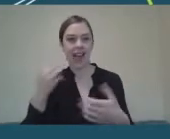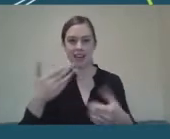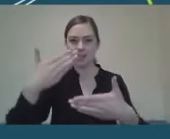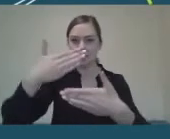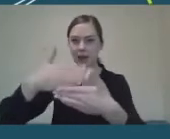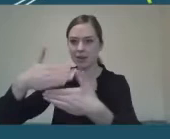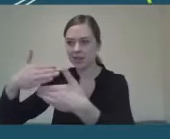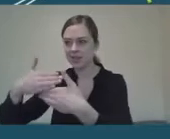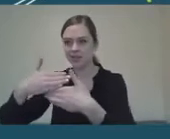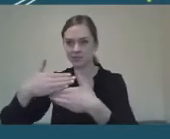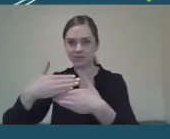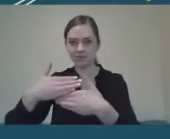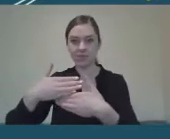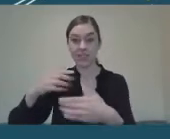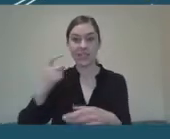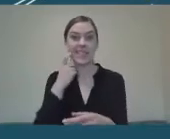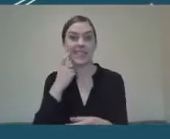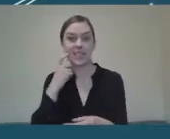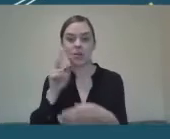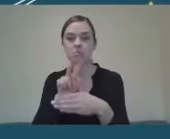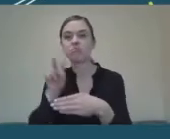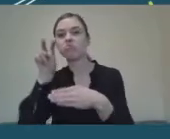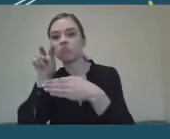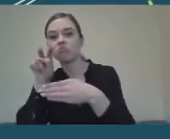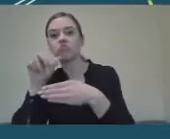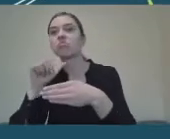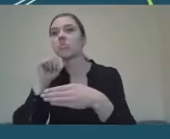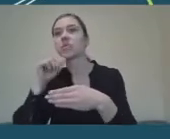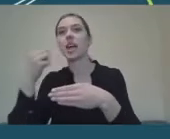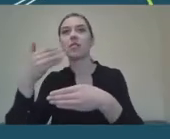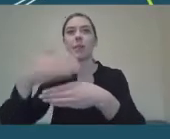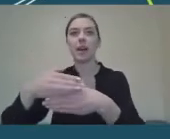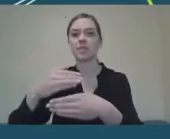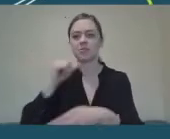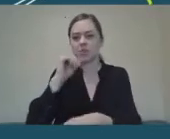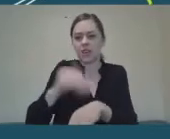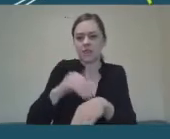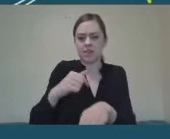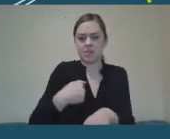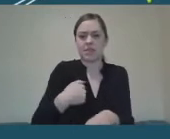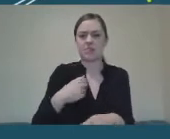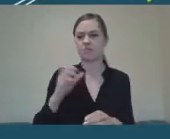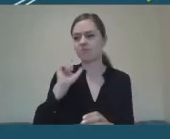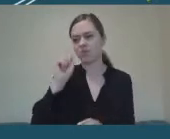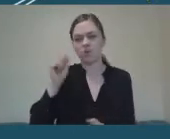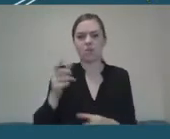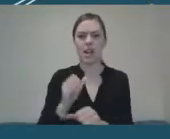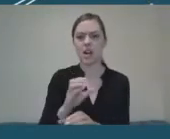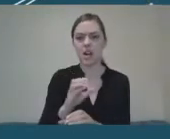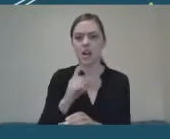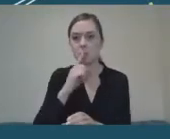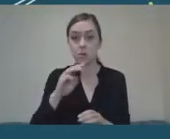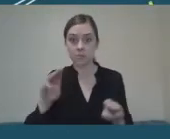easy to overlook them. It's really easy to say, that doesn't affect me, so why should I care? But people with